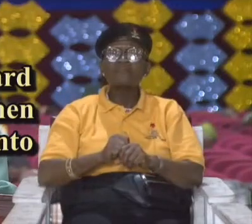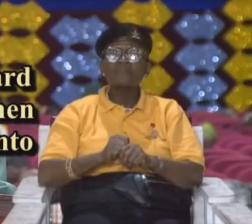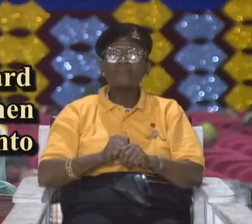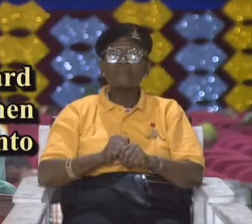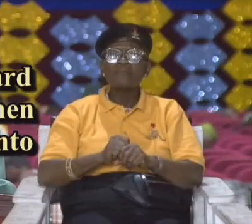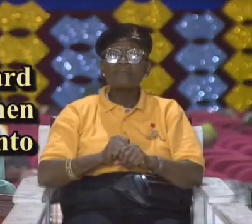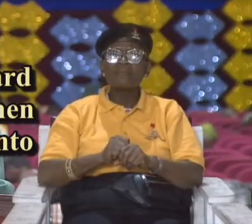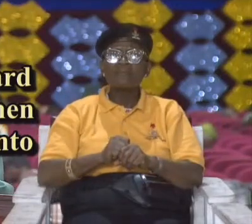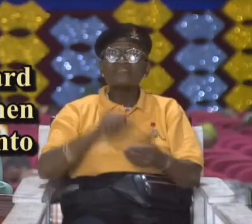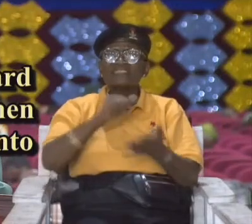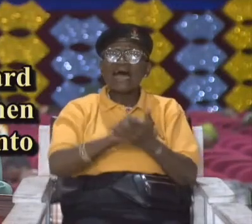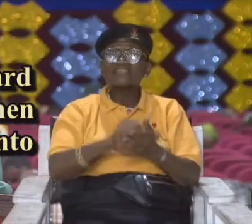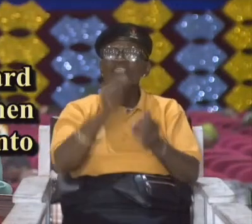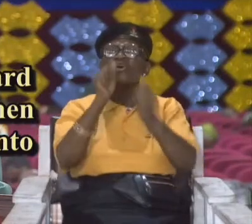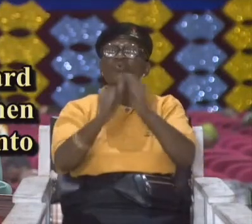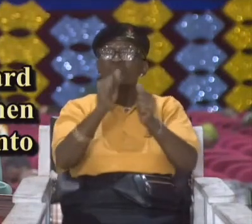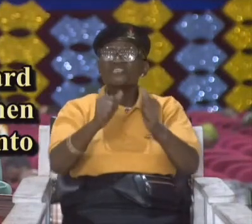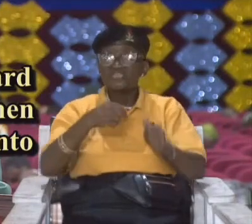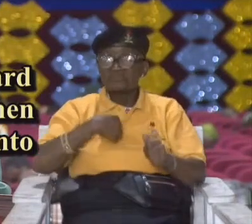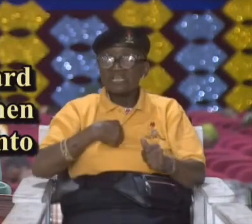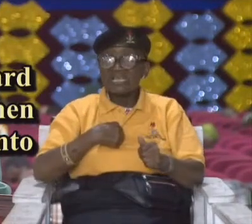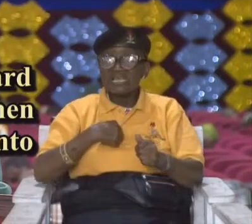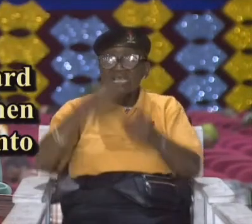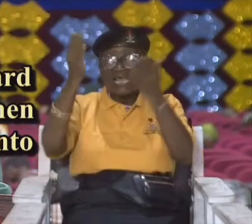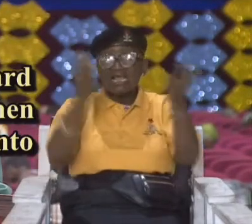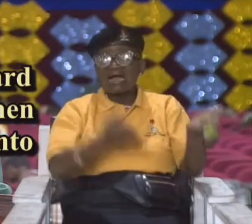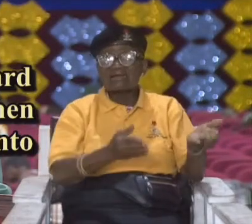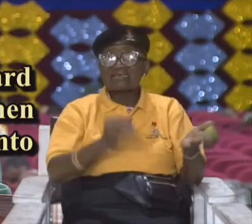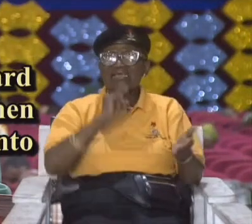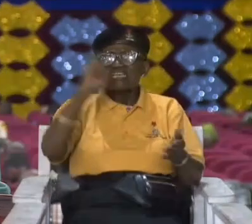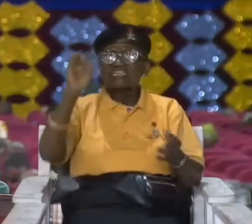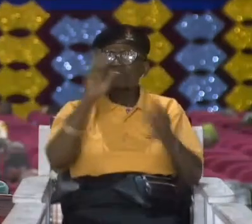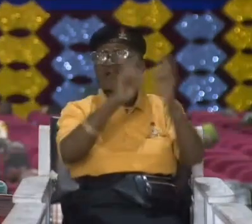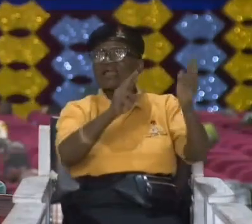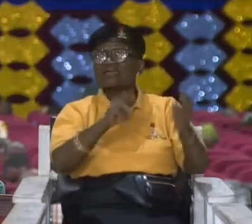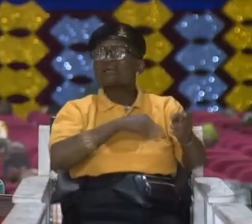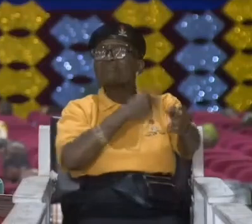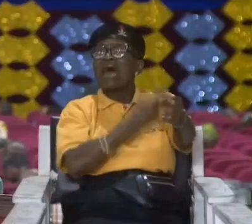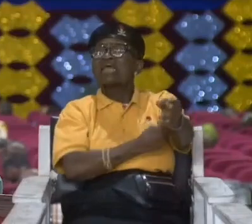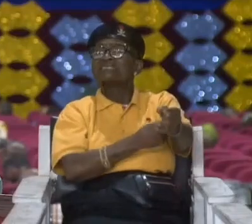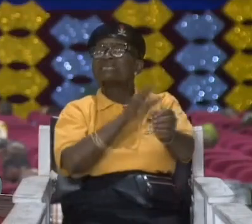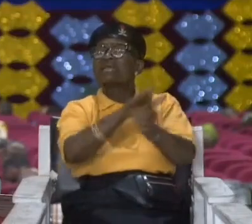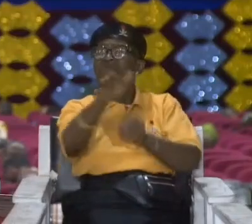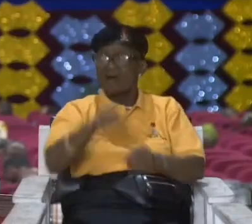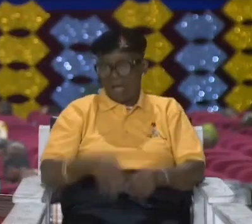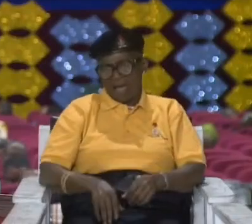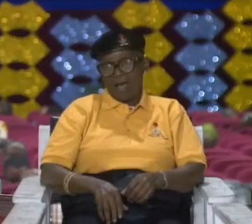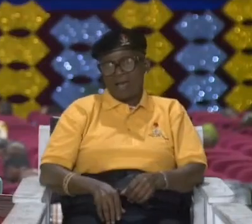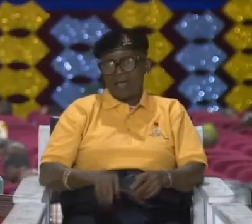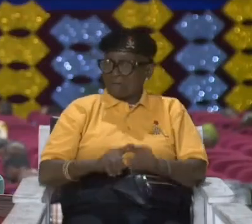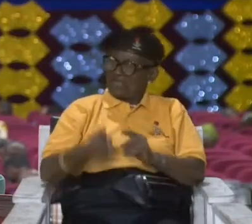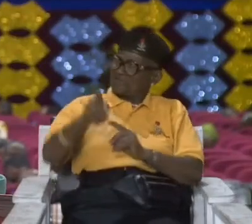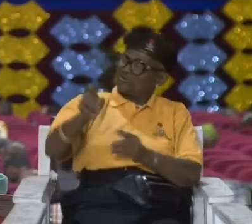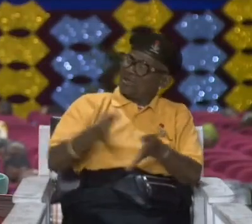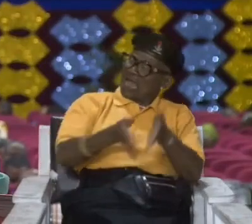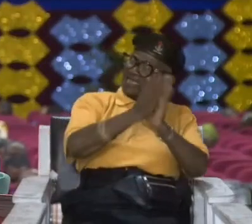That which I carry is already mighty enough. The boy said, You are the one who asked me to ask,